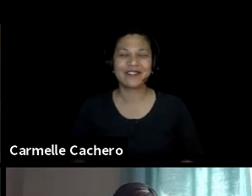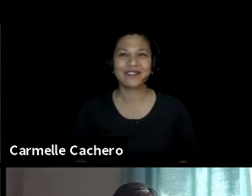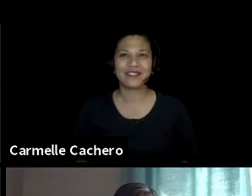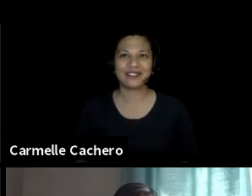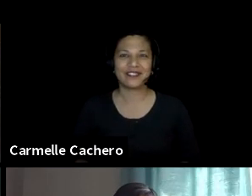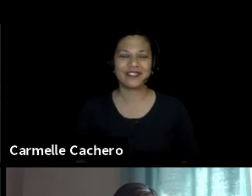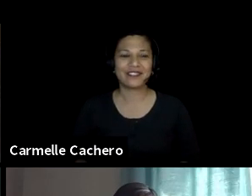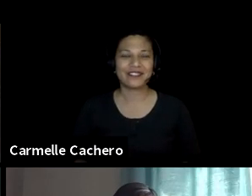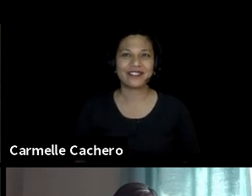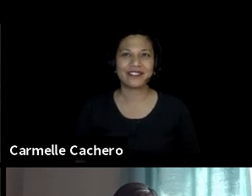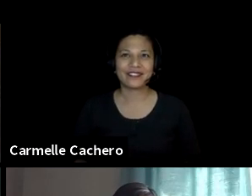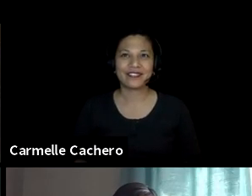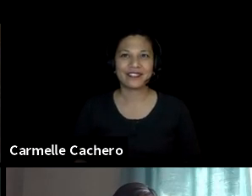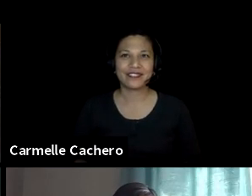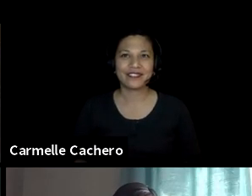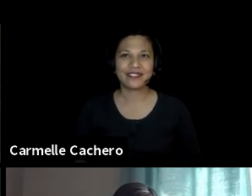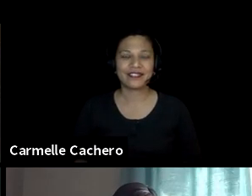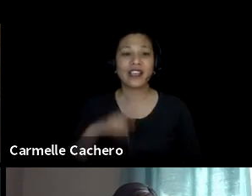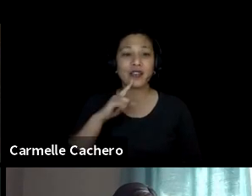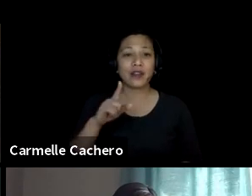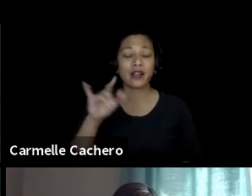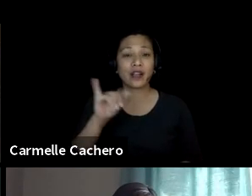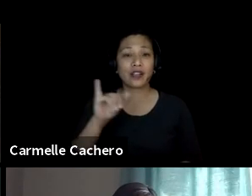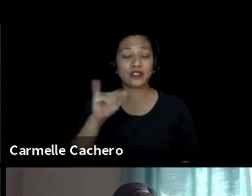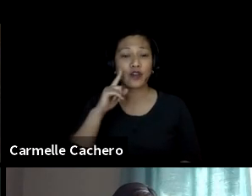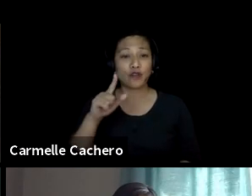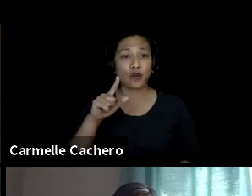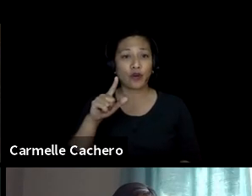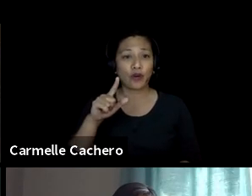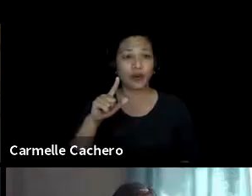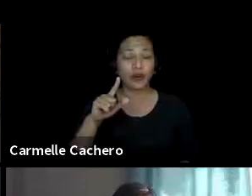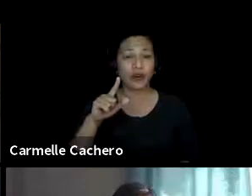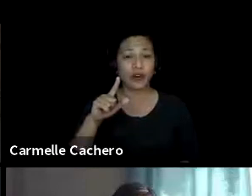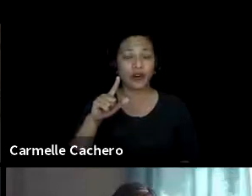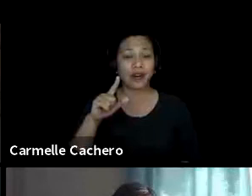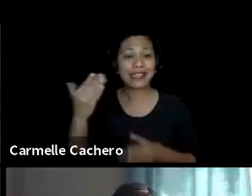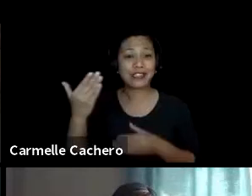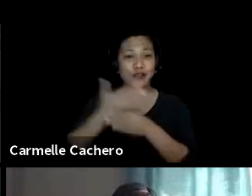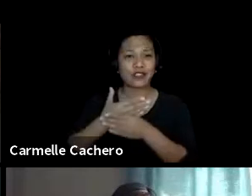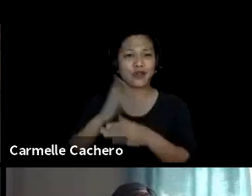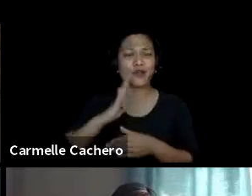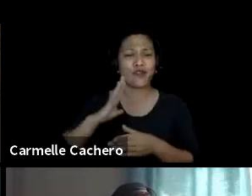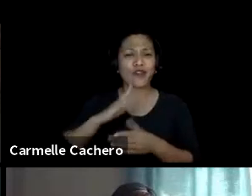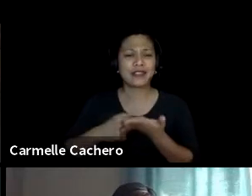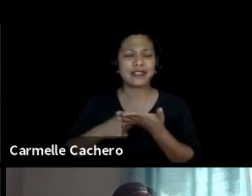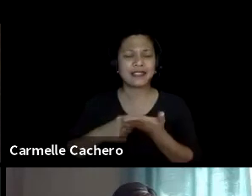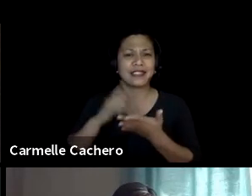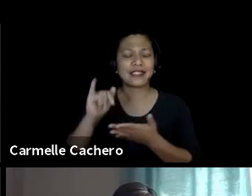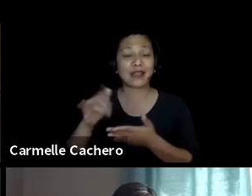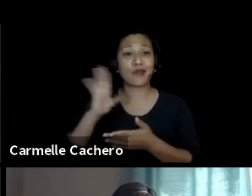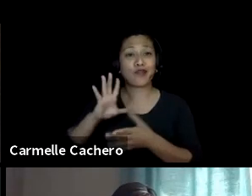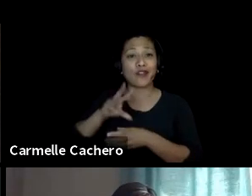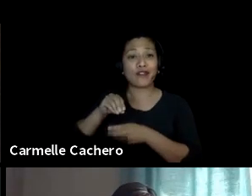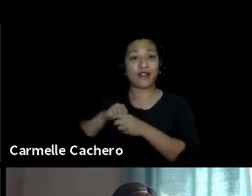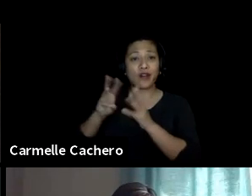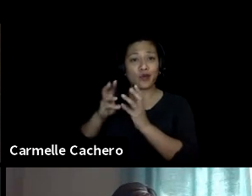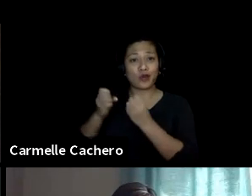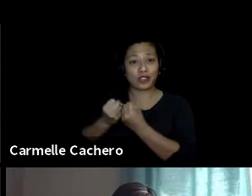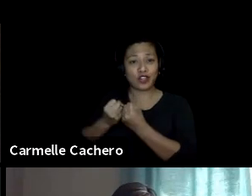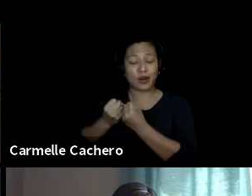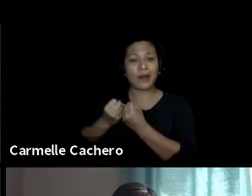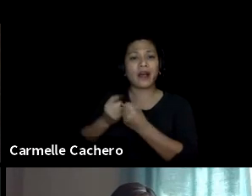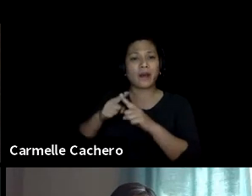want to reaffirm when you talked about intervention. I was at a workshop that turned into an anti-Black